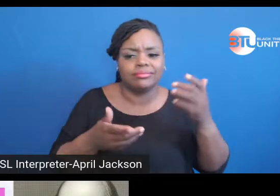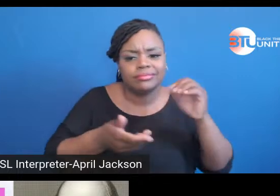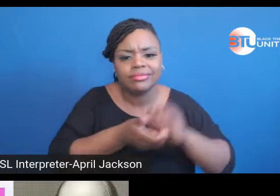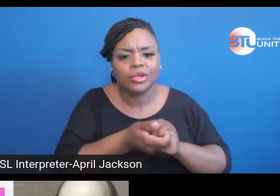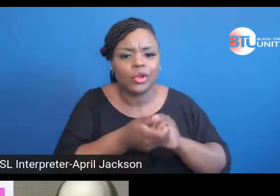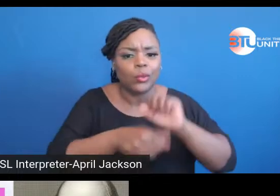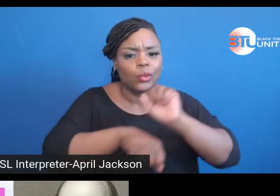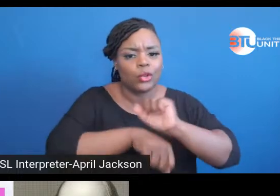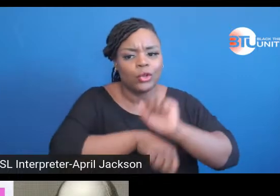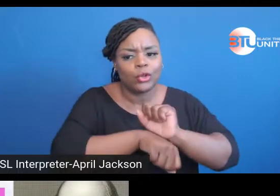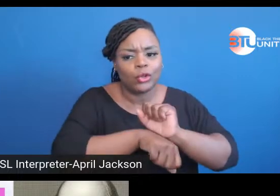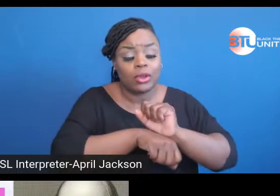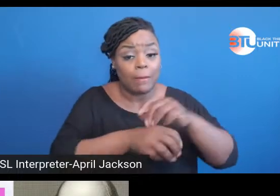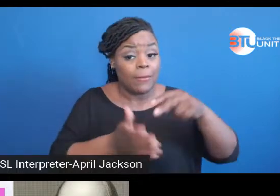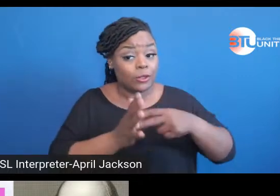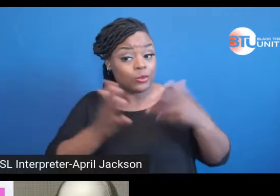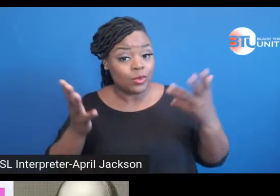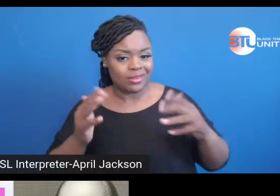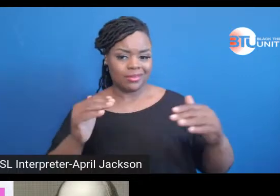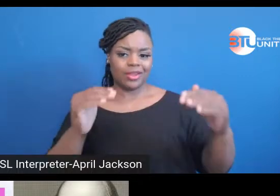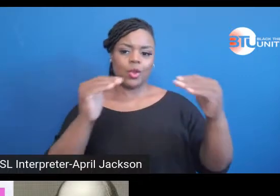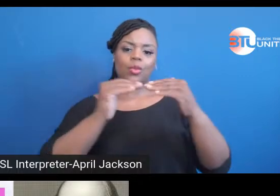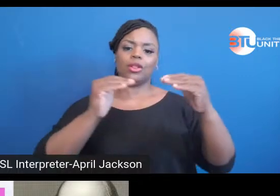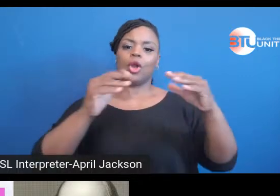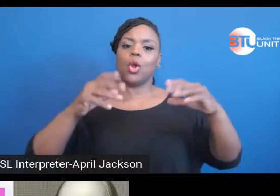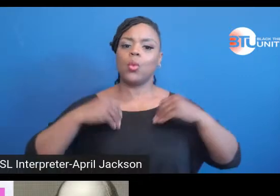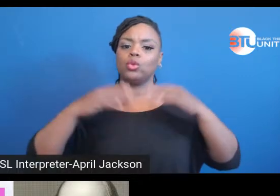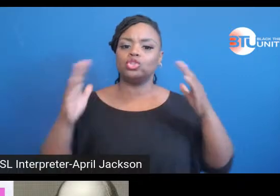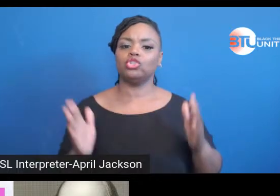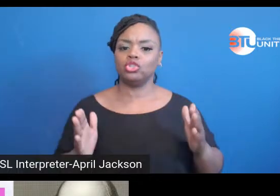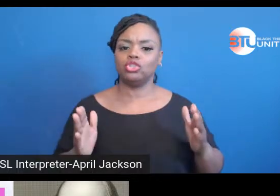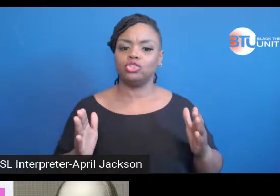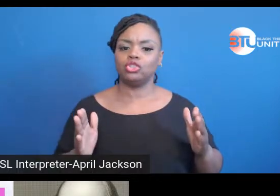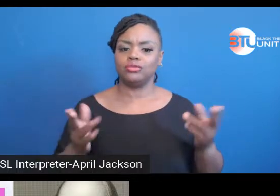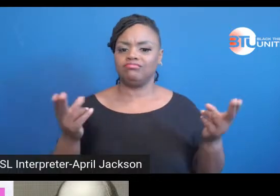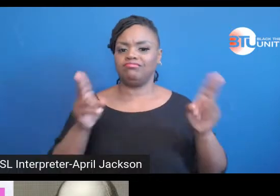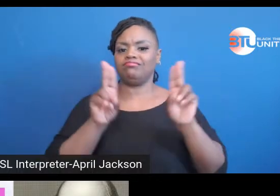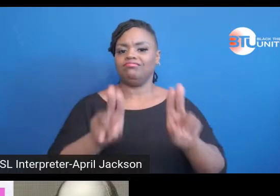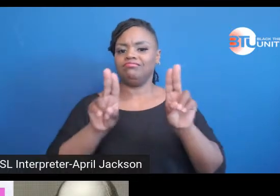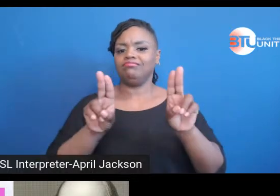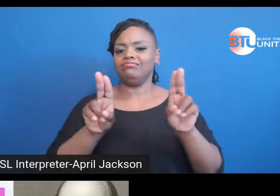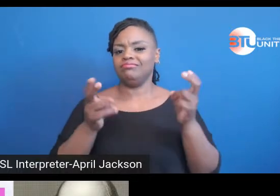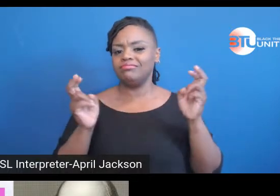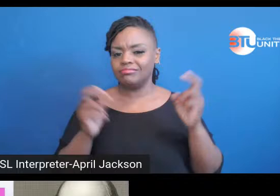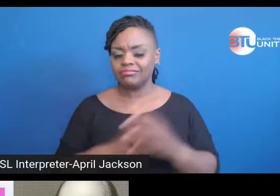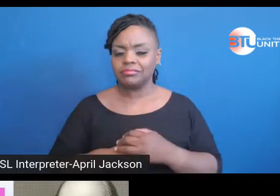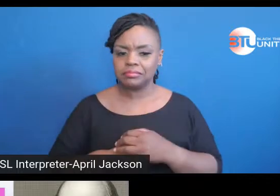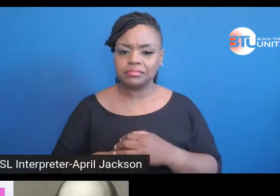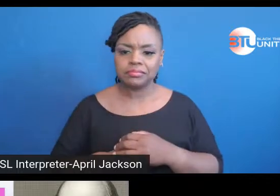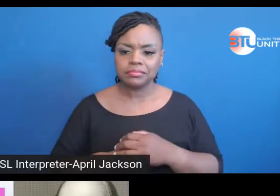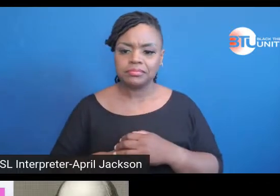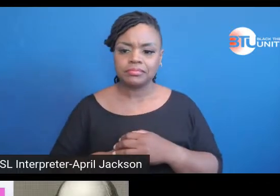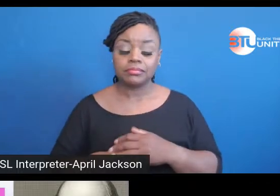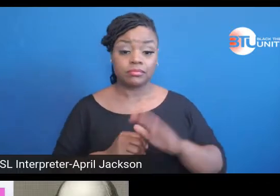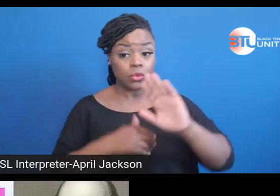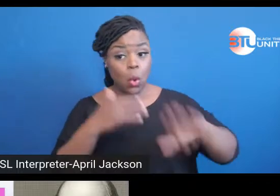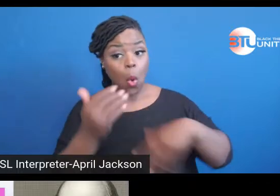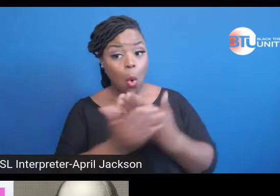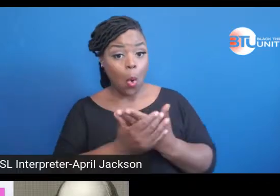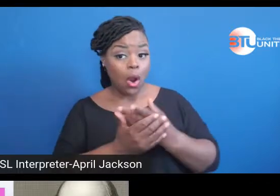equal ownership right in that work that you create, and all of you can give people sort